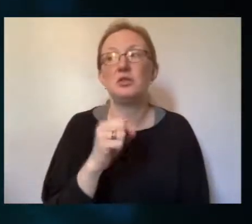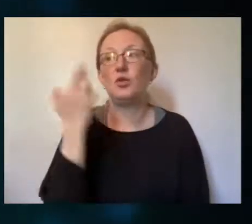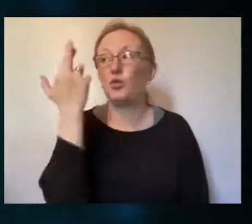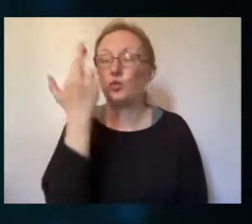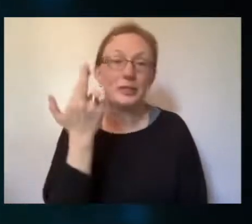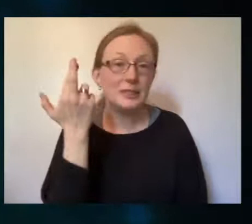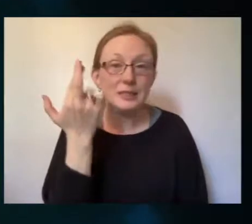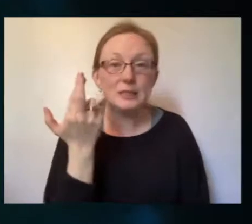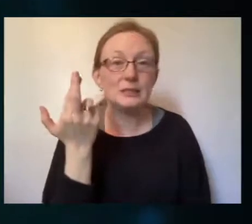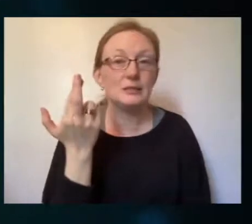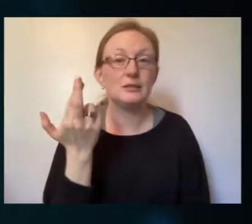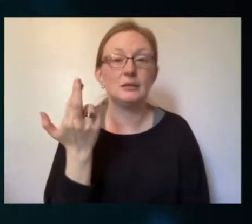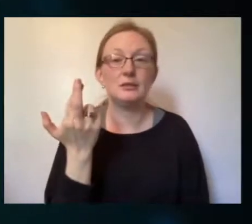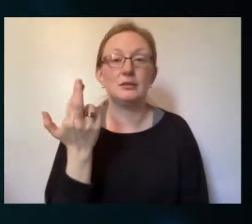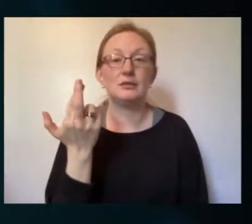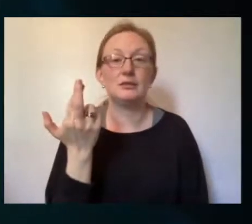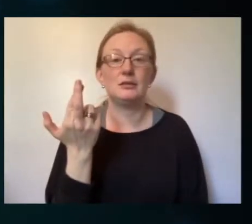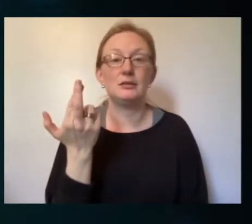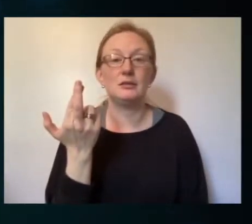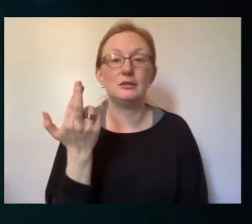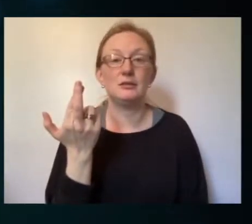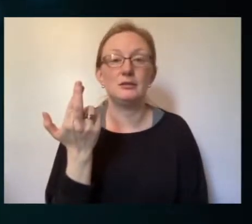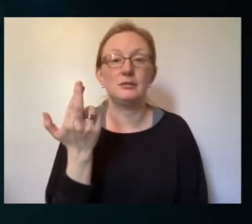Reasons that sort of